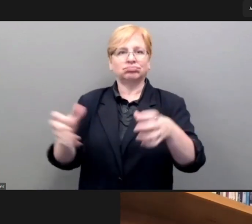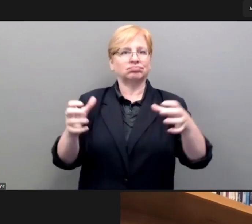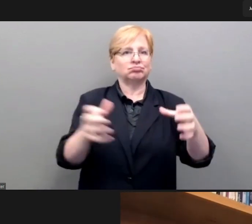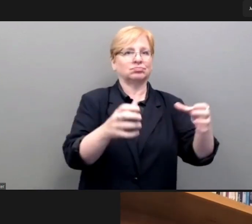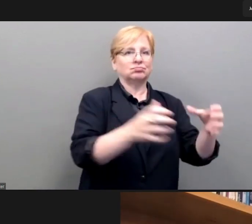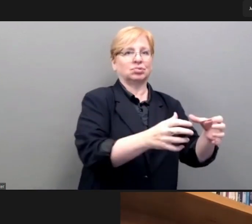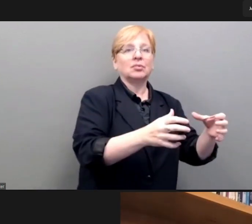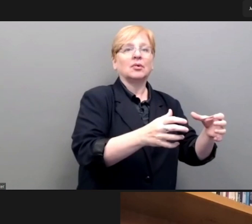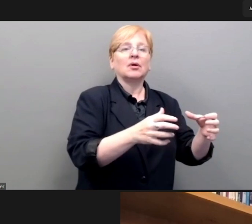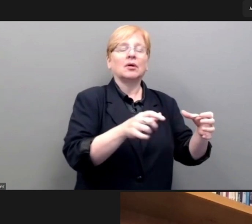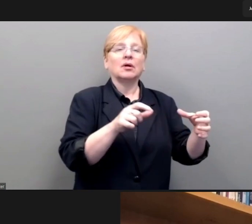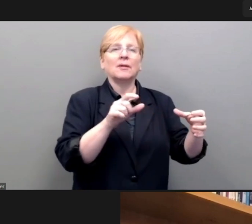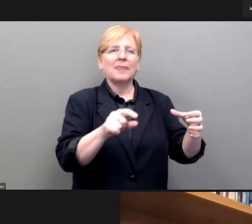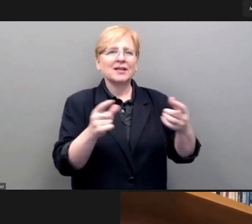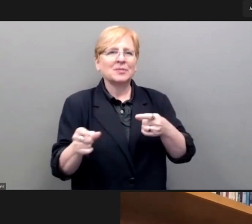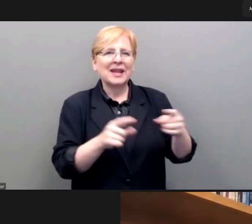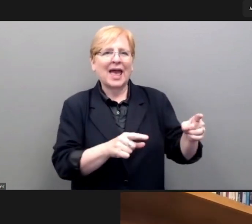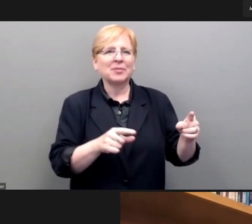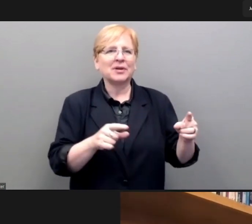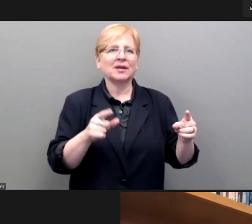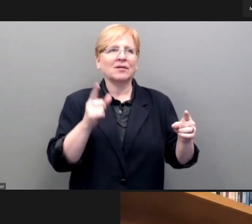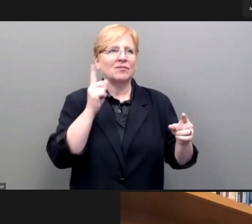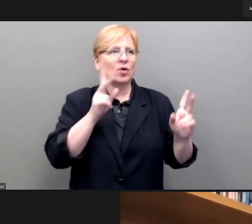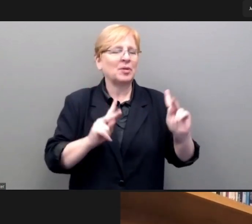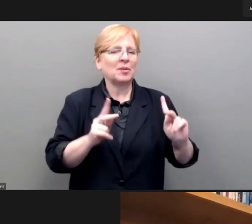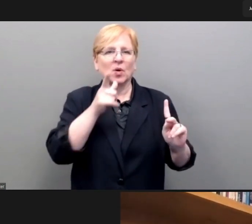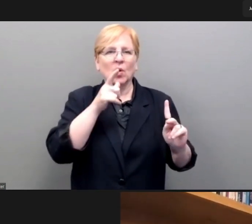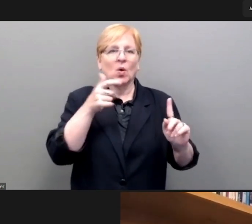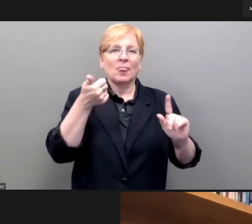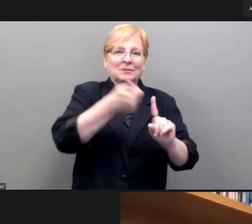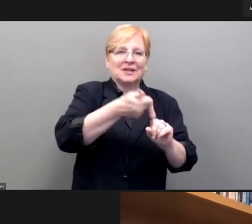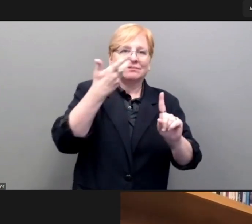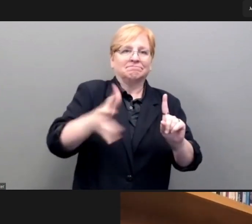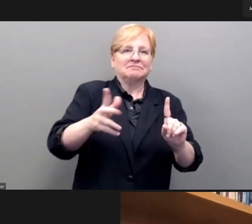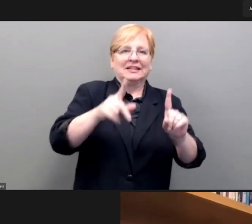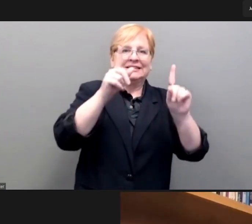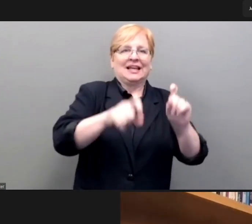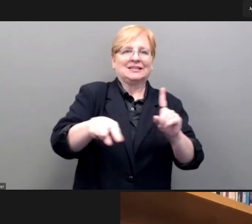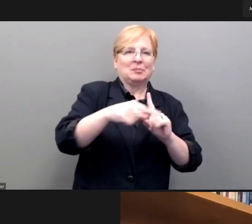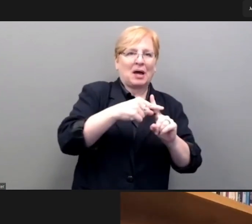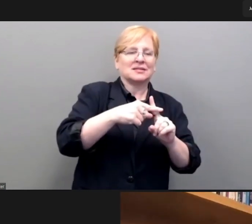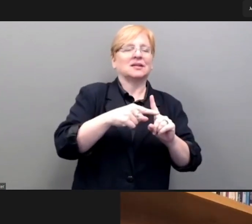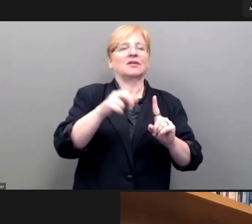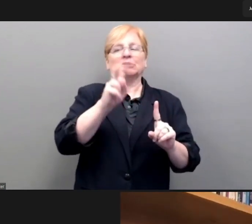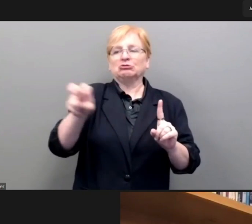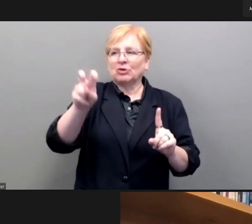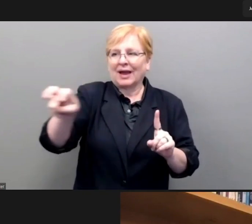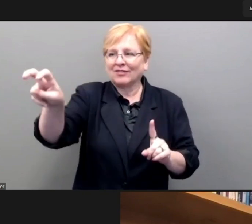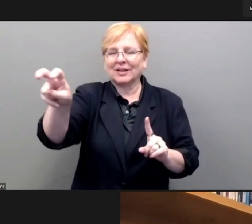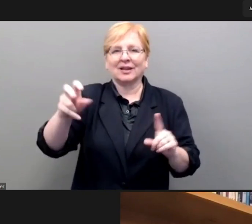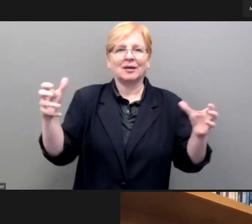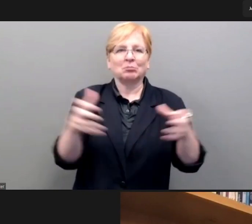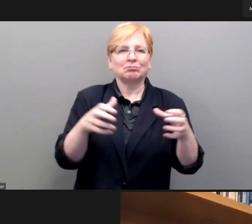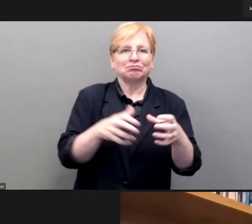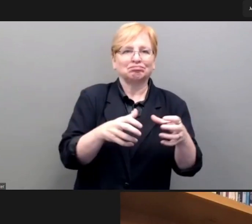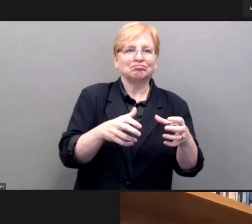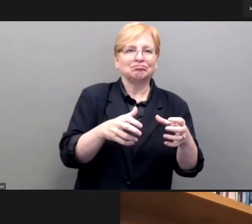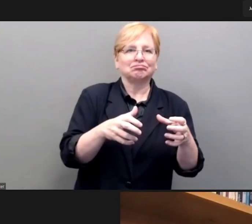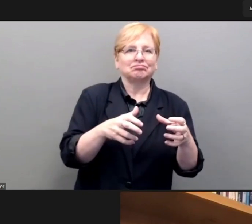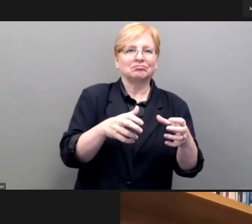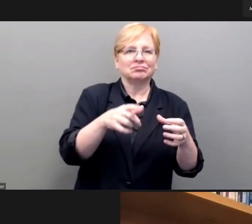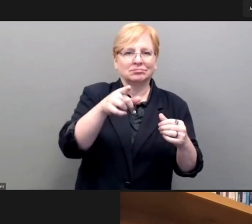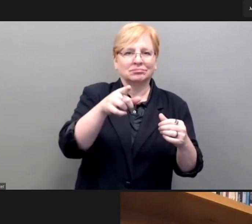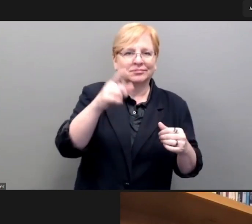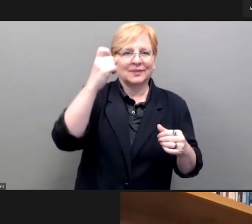have been tested positive, travel pretty high, gatherings as a rising factor. Governor, I know you just already went